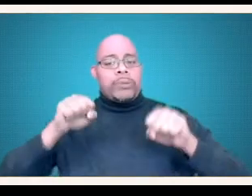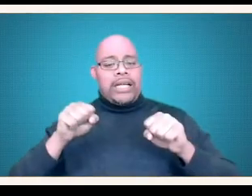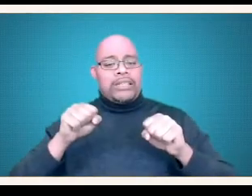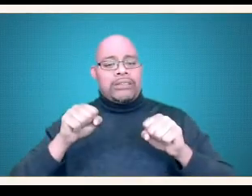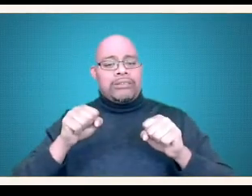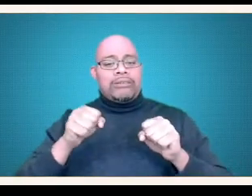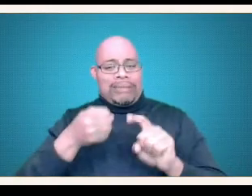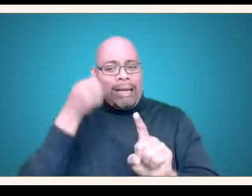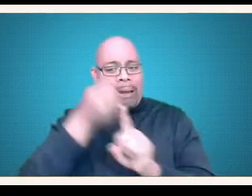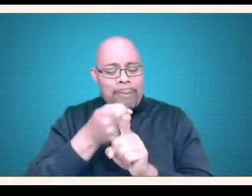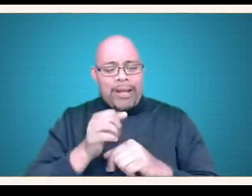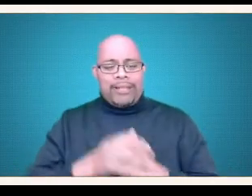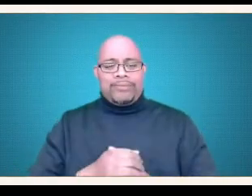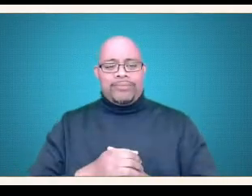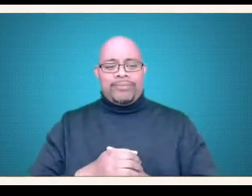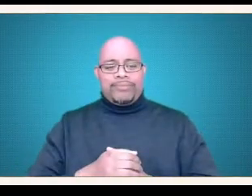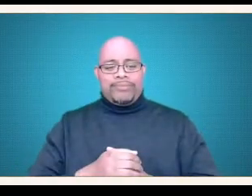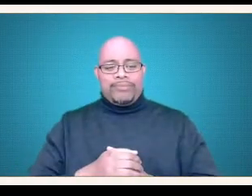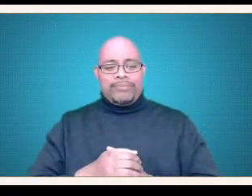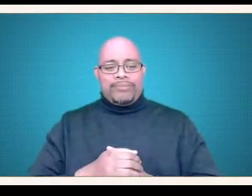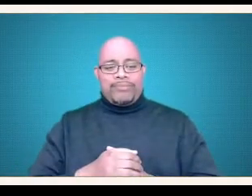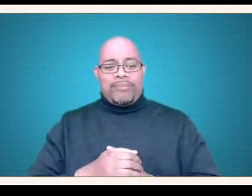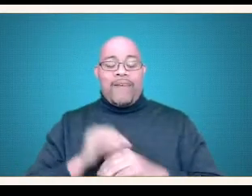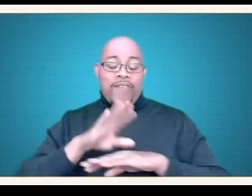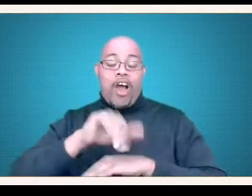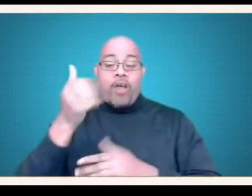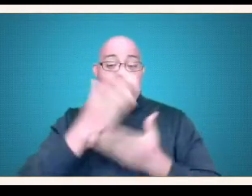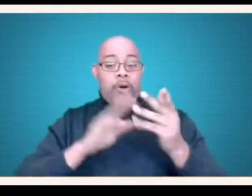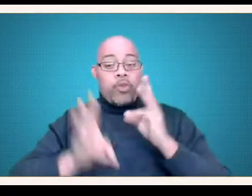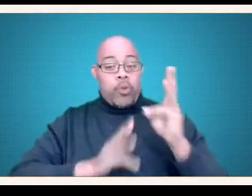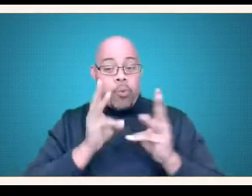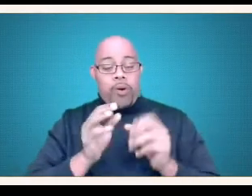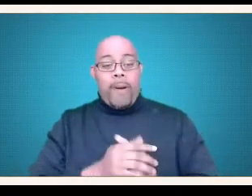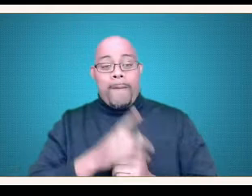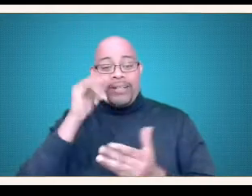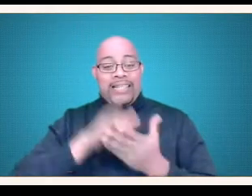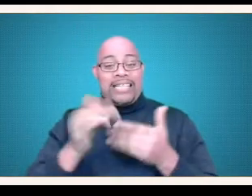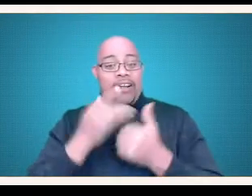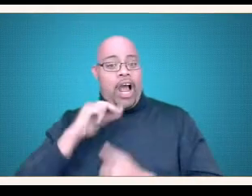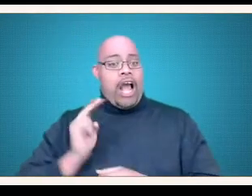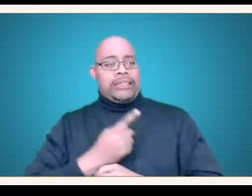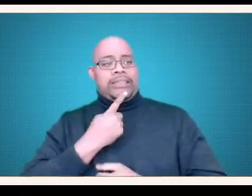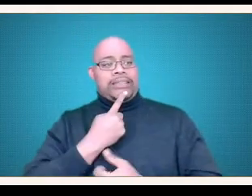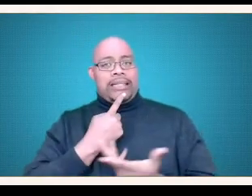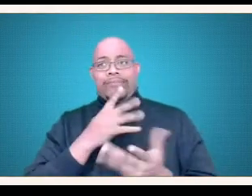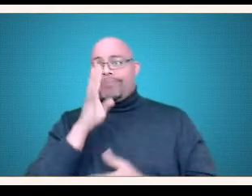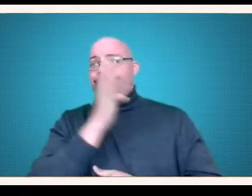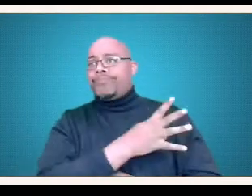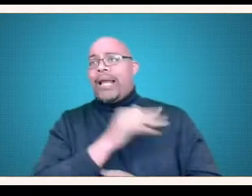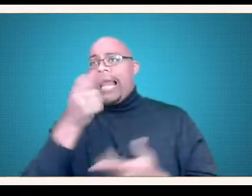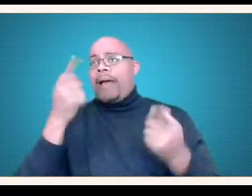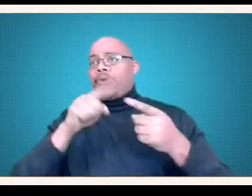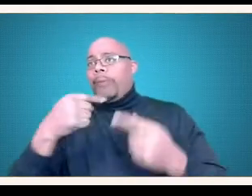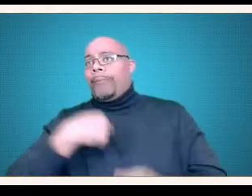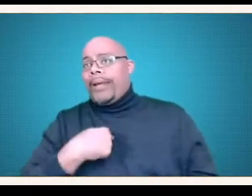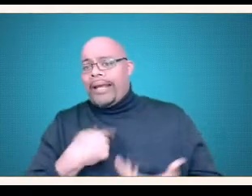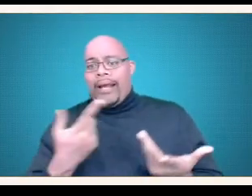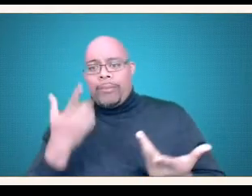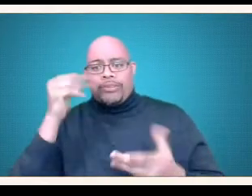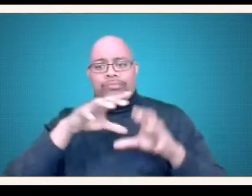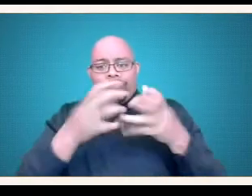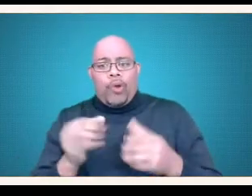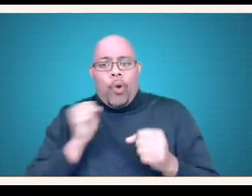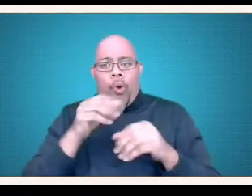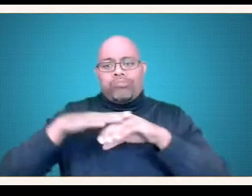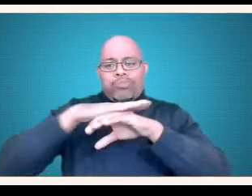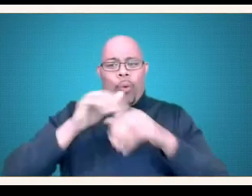of the most potential repercussions of these things. In fact, effects on other parts of the world. Because it's easy for us to say out of sight, out of mind when it comes